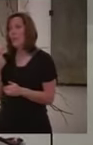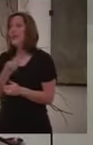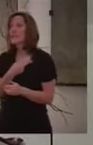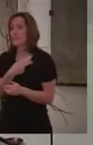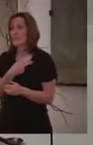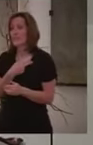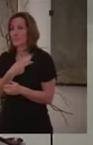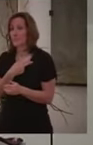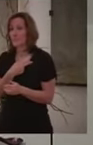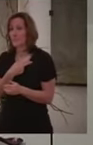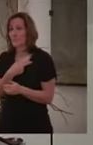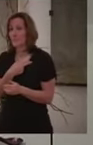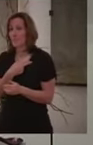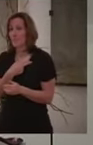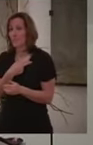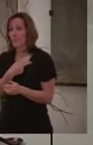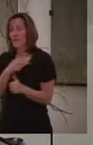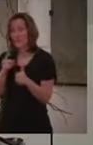us.